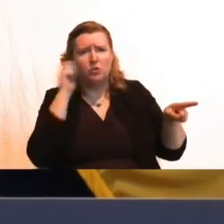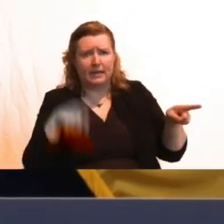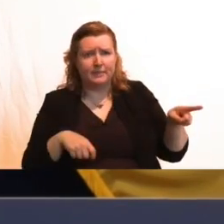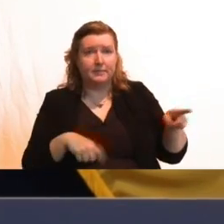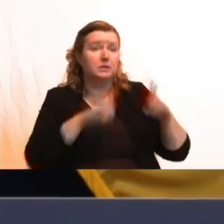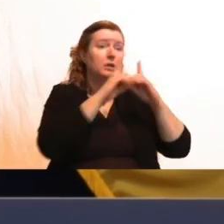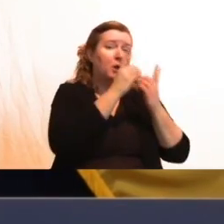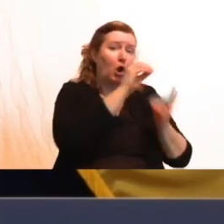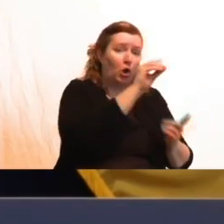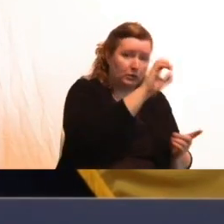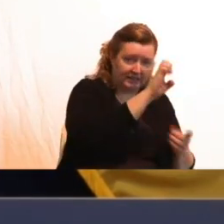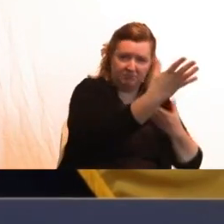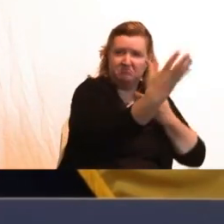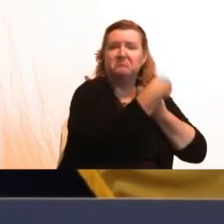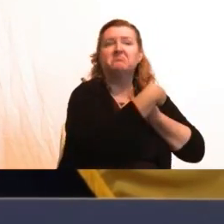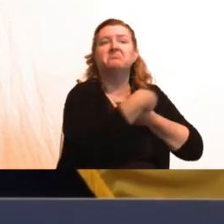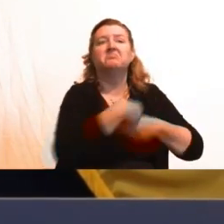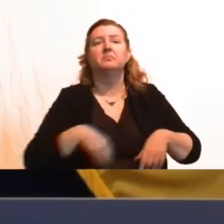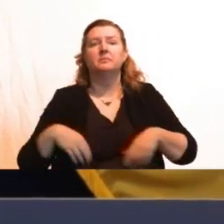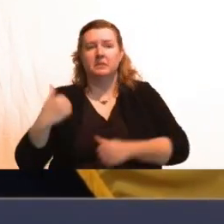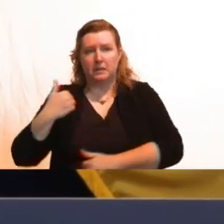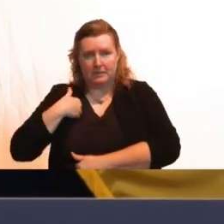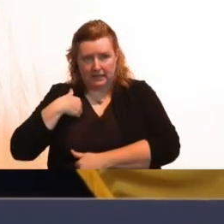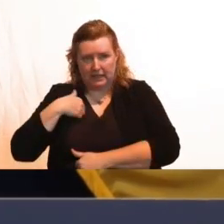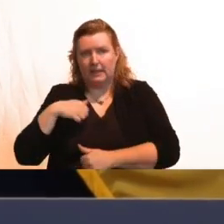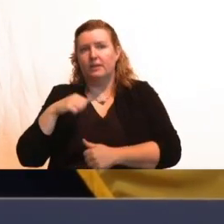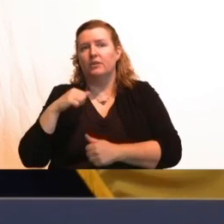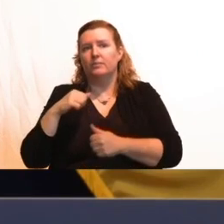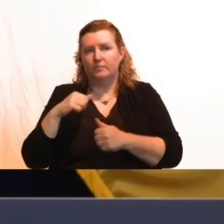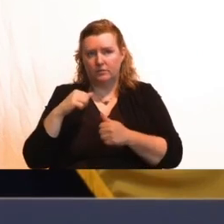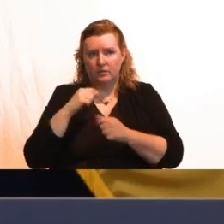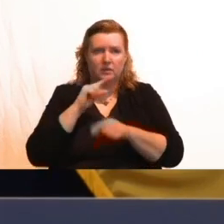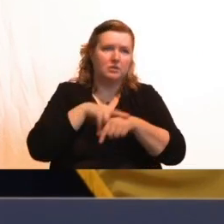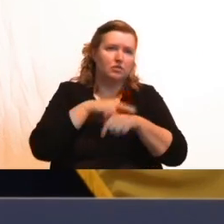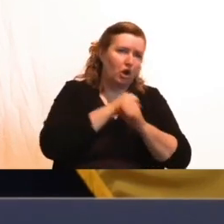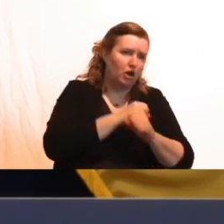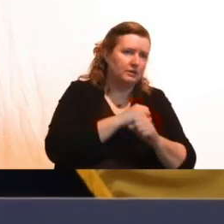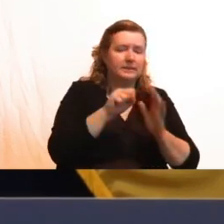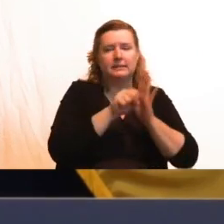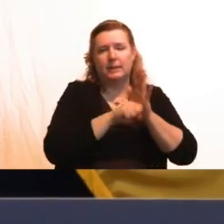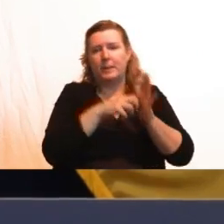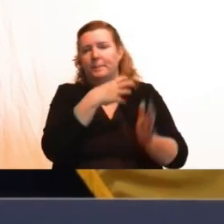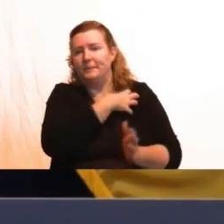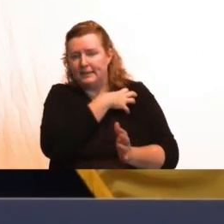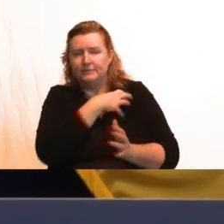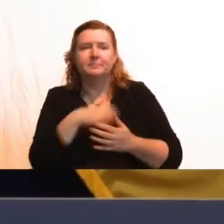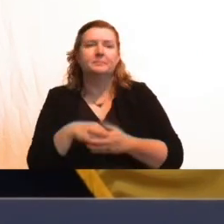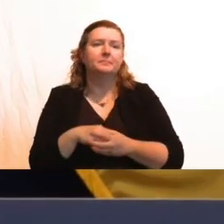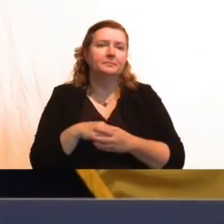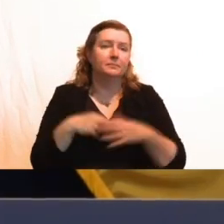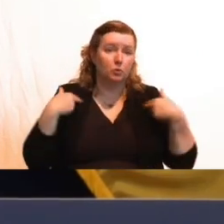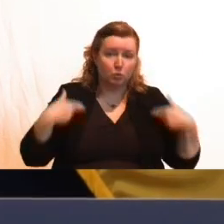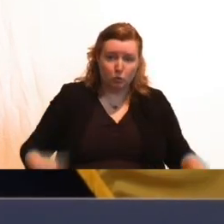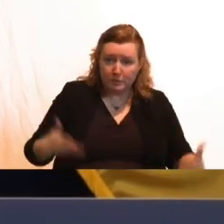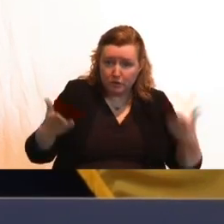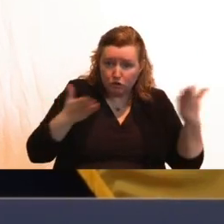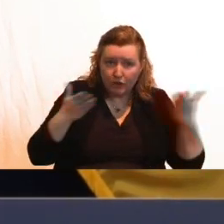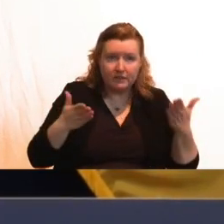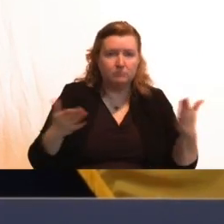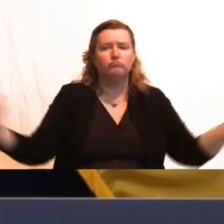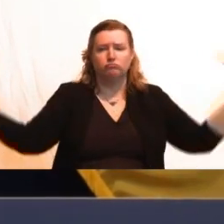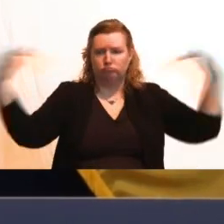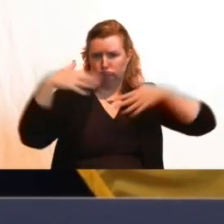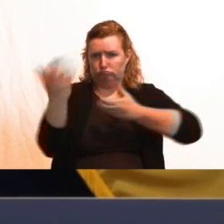Police, Human Services. So there'd be a whole range. So we're looking across the board at all of that. And I mentioned